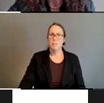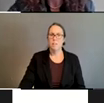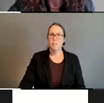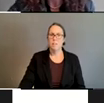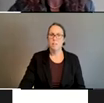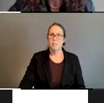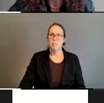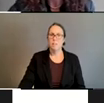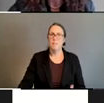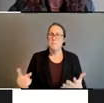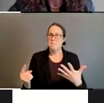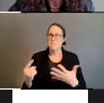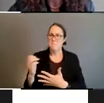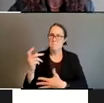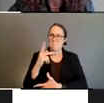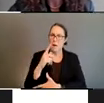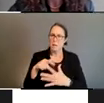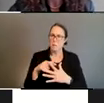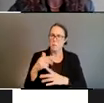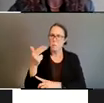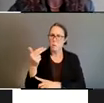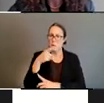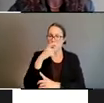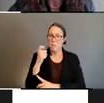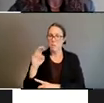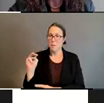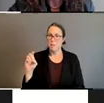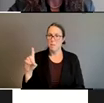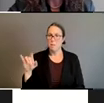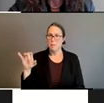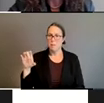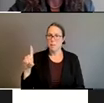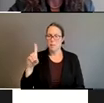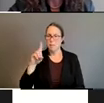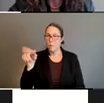hotel rooms, because Medicaid only works in Texas, not in